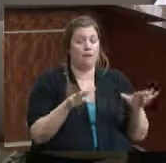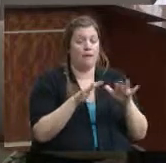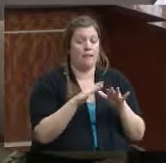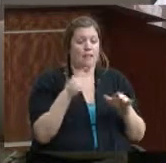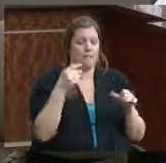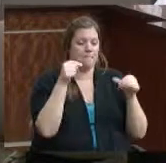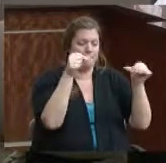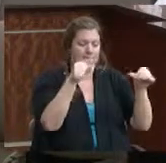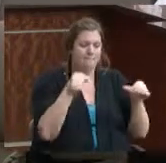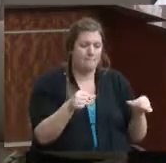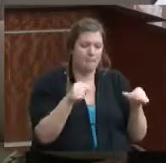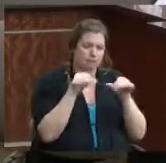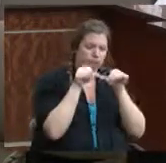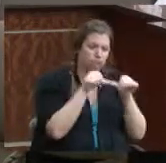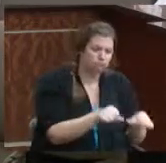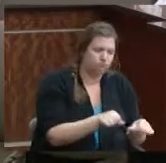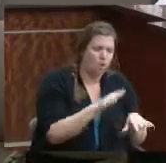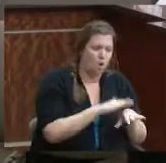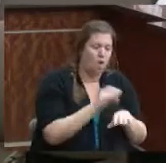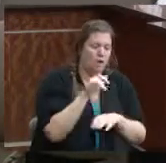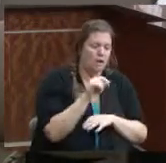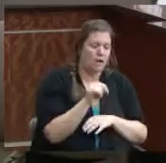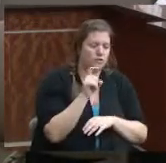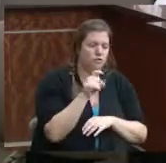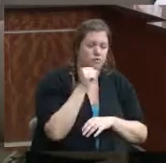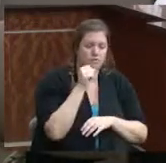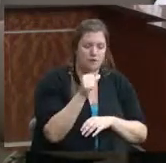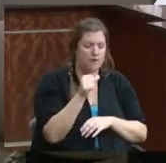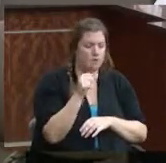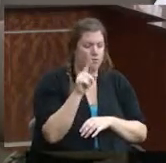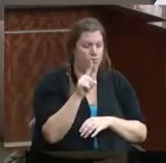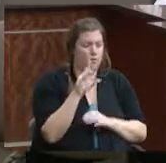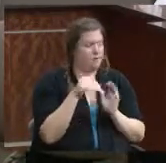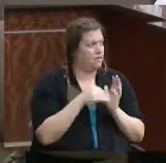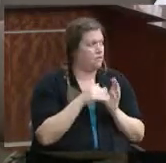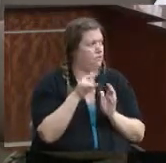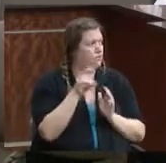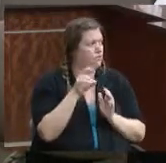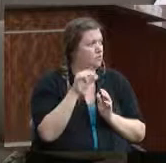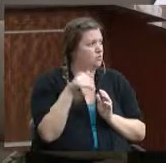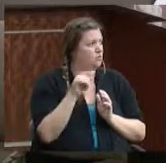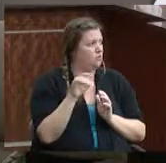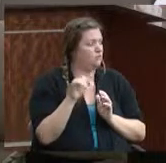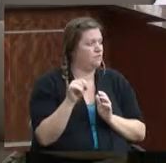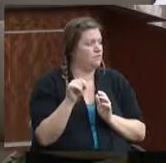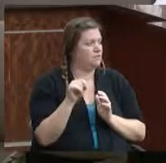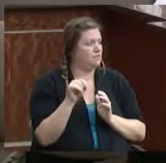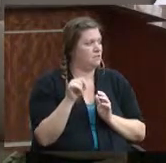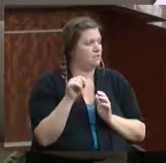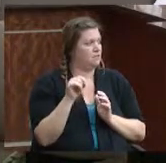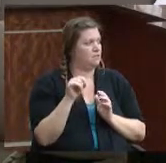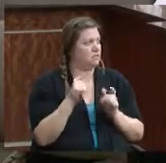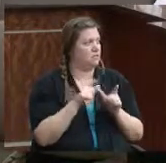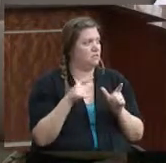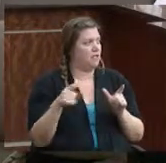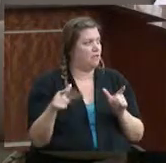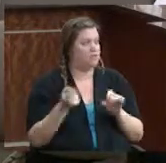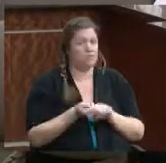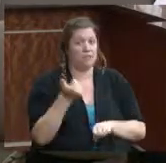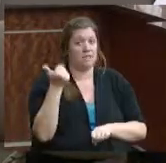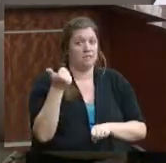solar energy collection panels on the lot shall not exceed 1,200 square feet. This language is